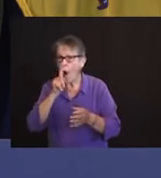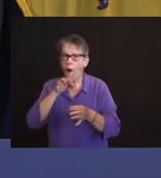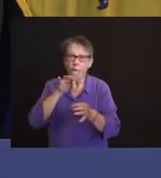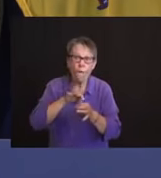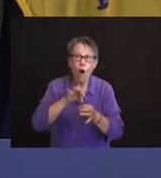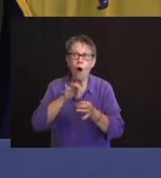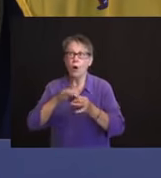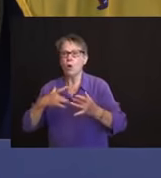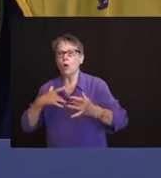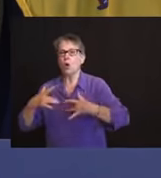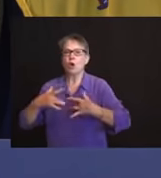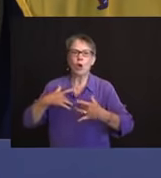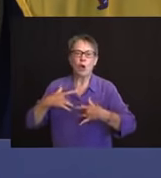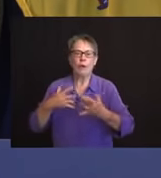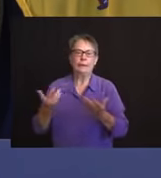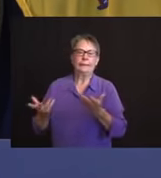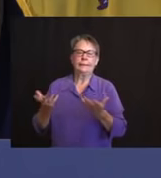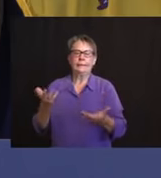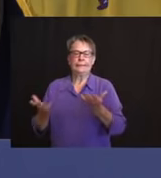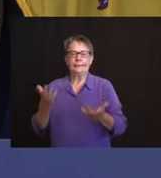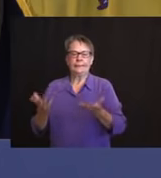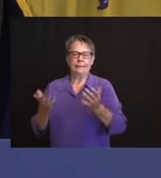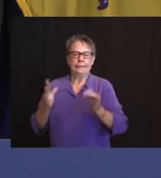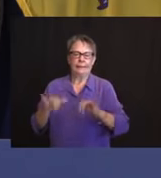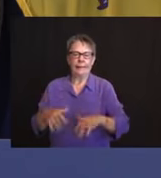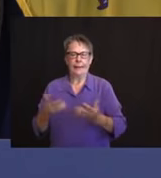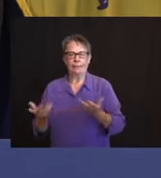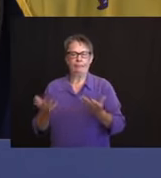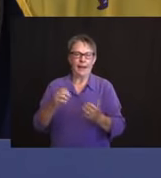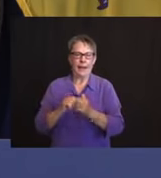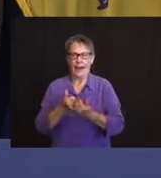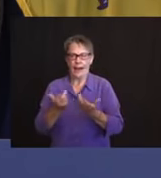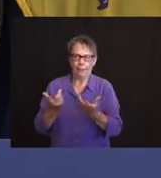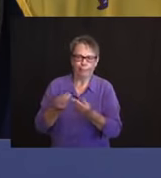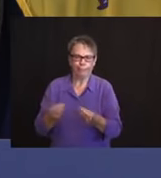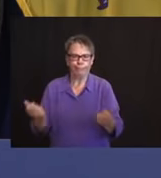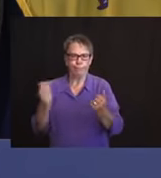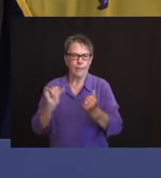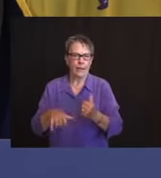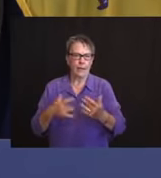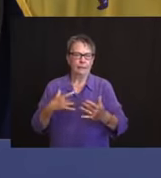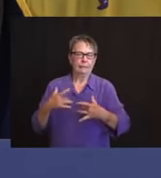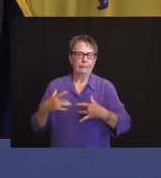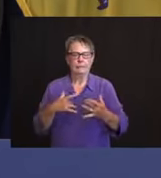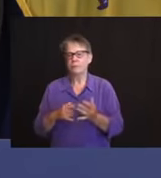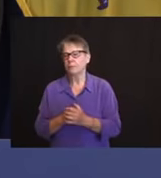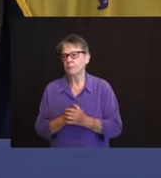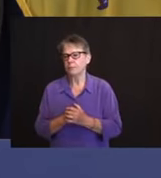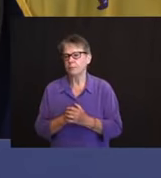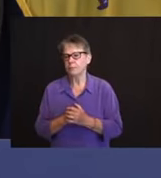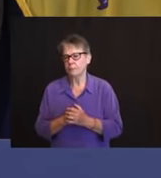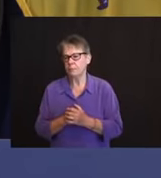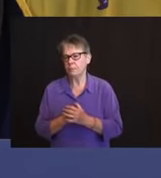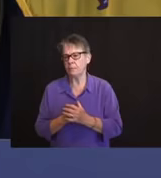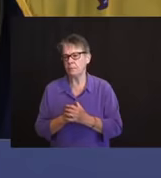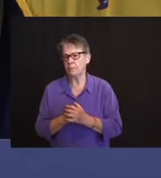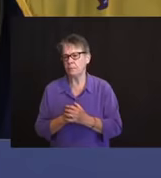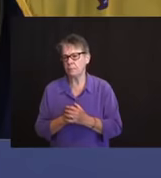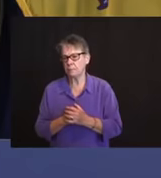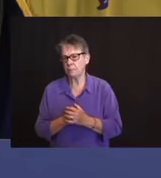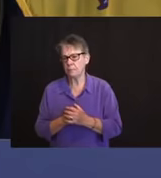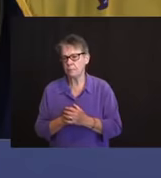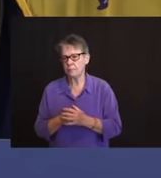become a political football as opposed to just the facts of where may we have a legitimate break in the system that we need to address.